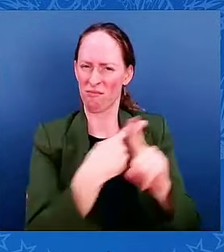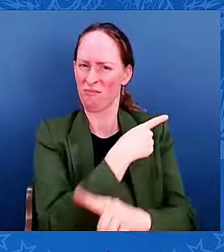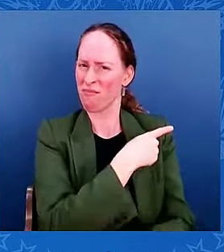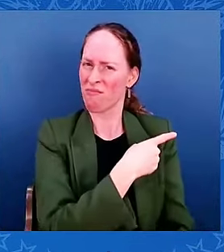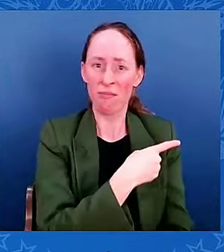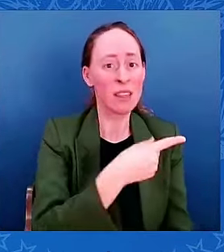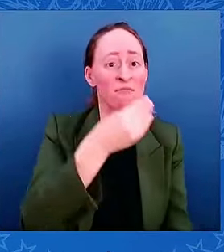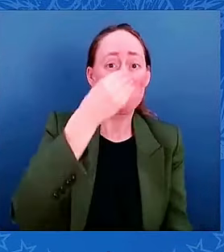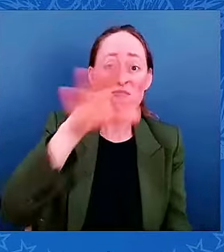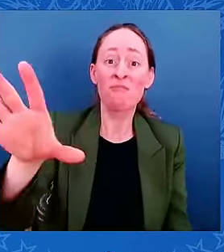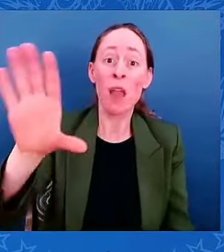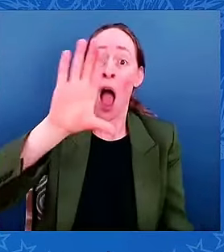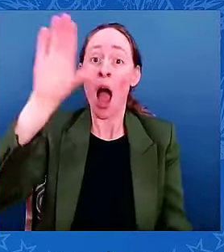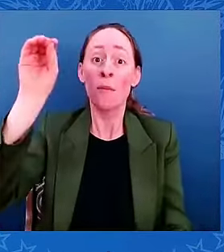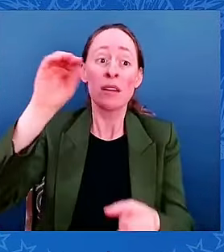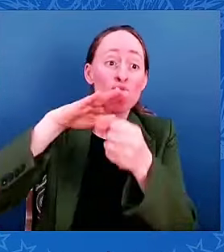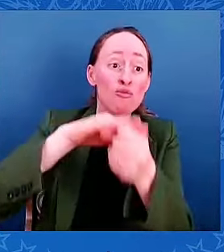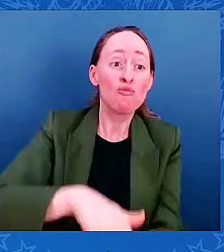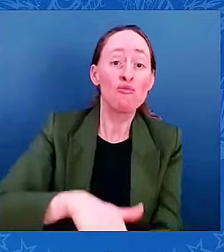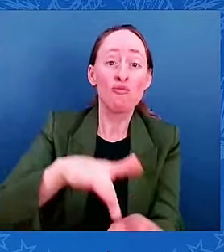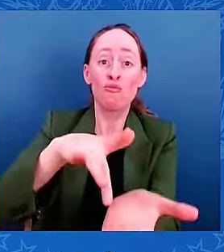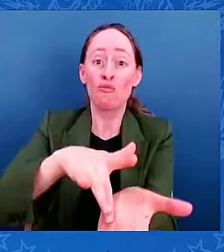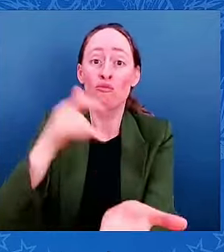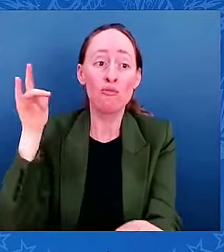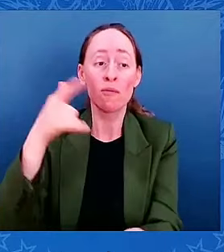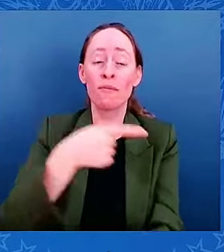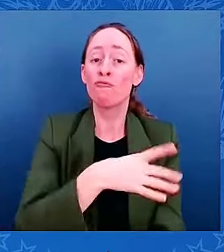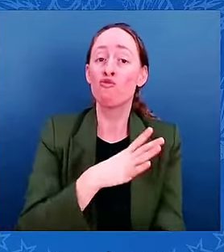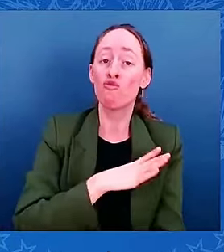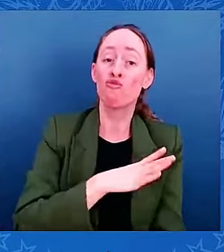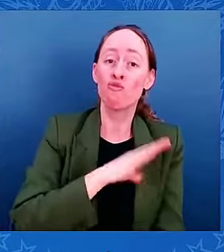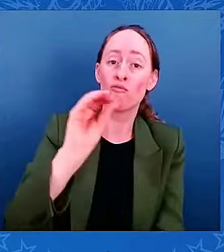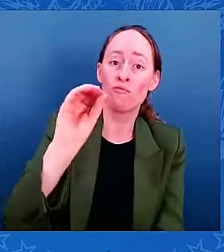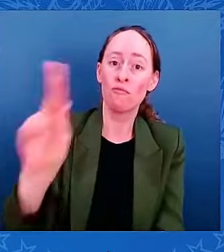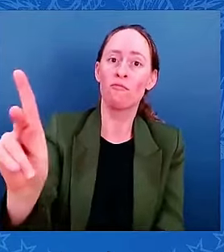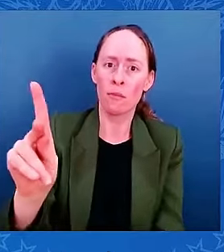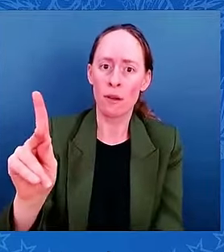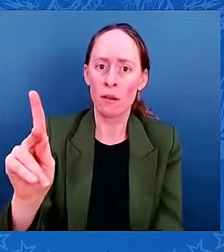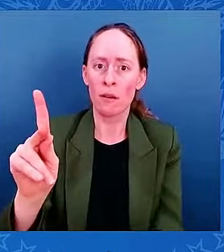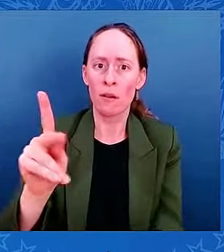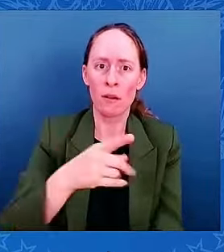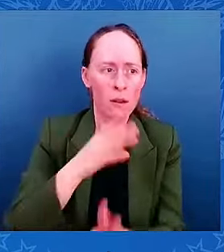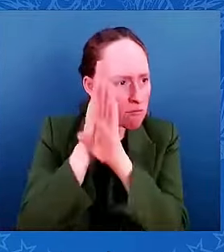big government checks. But not anymore.